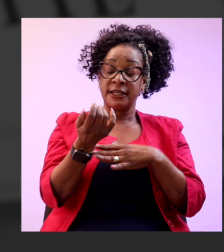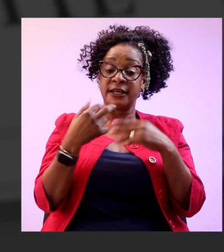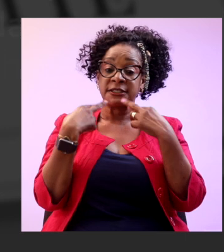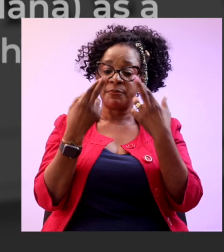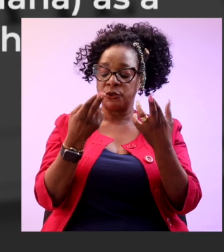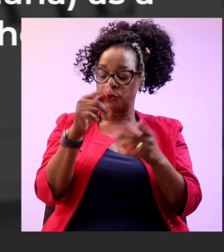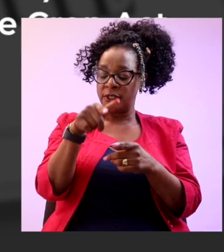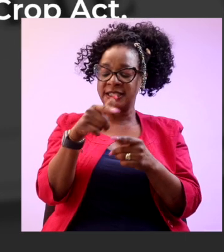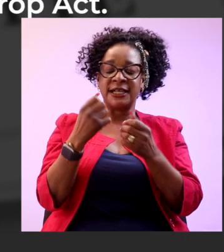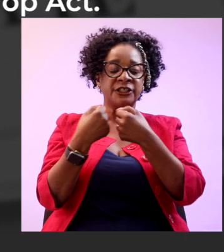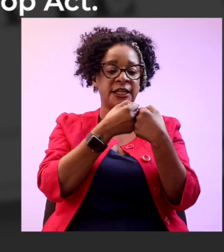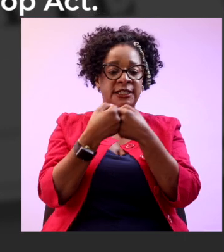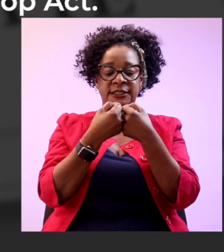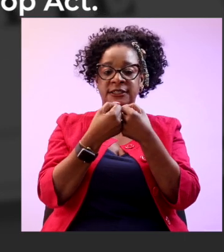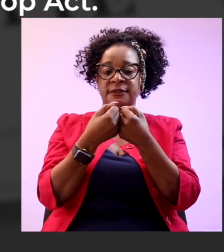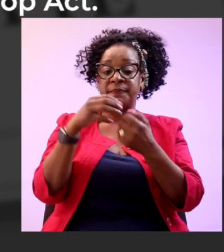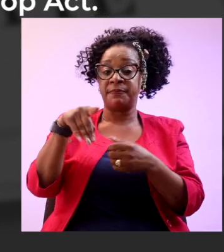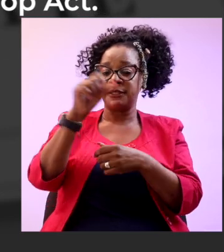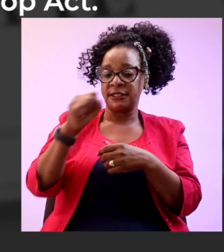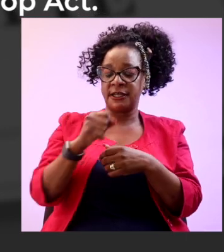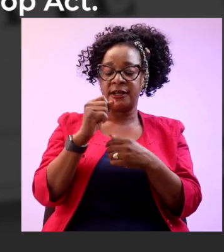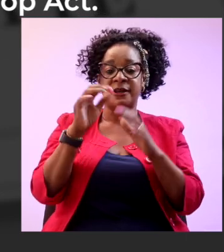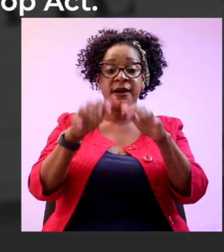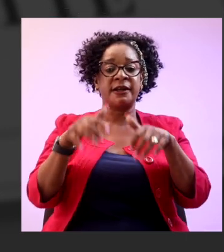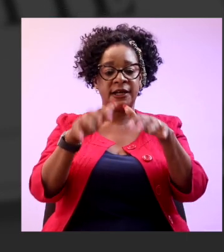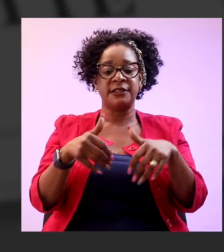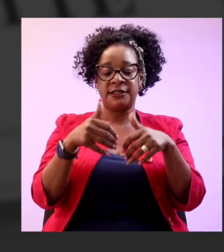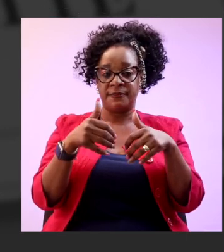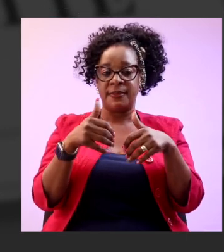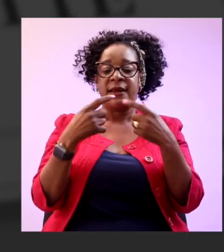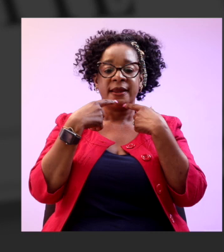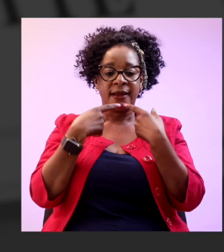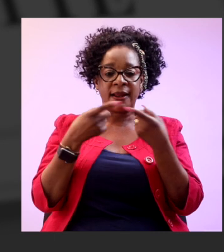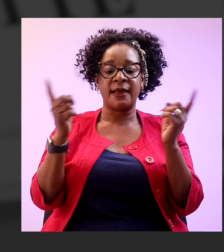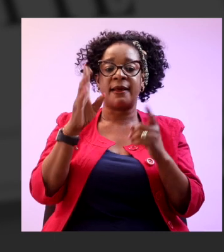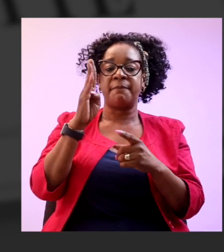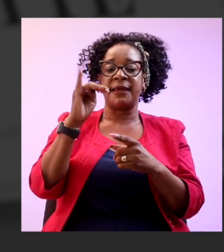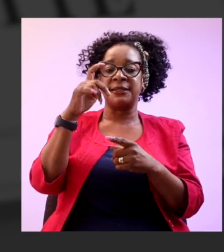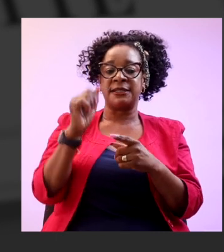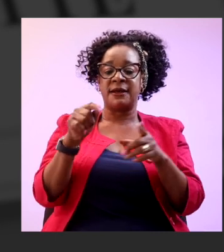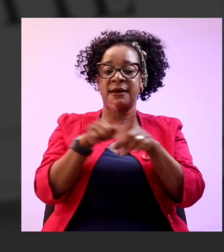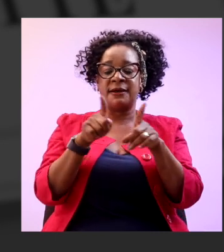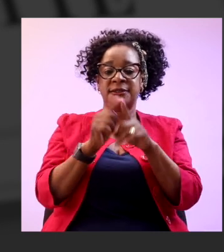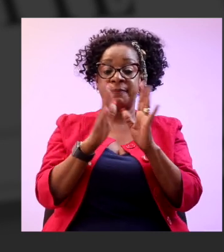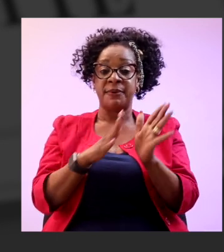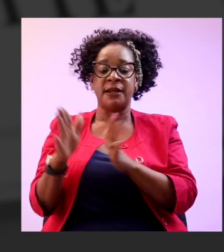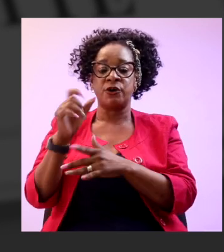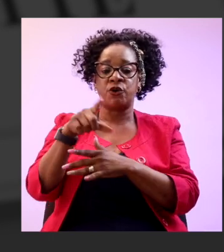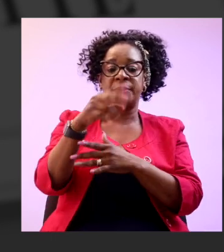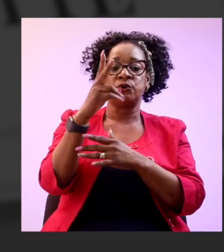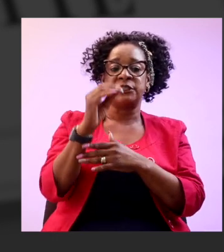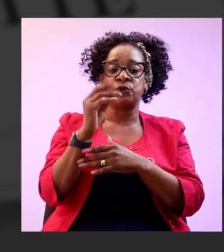these challenges, the Cabinet Secretary, Ministry of Agriculture and Livestock Development, declared Bixa as a scheduled crop